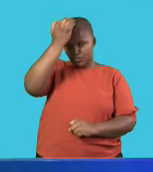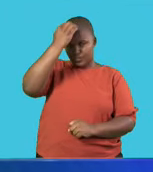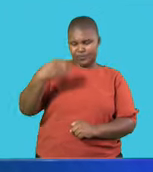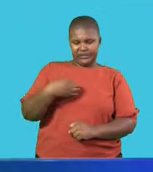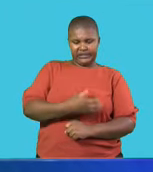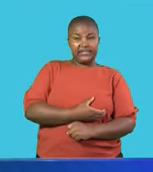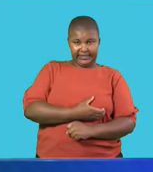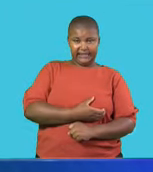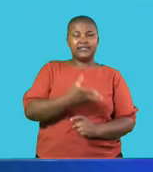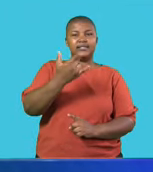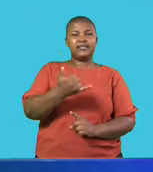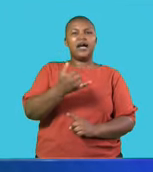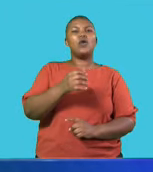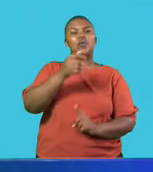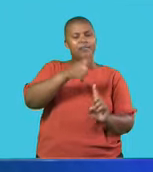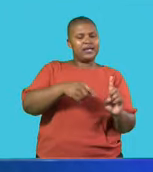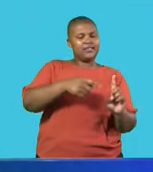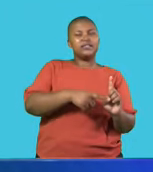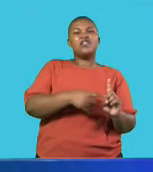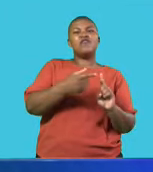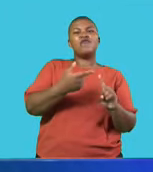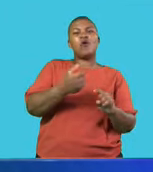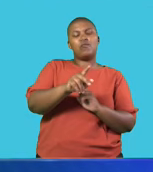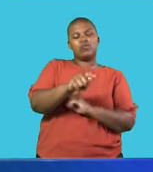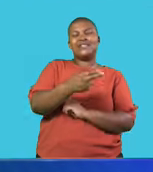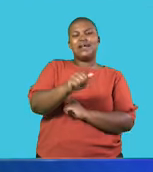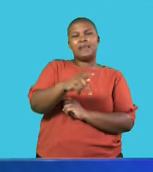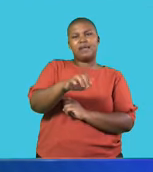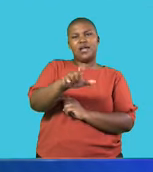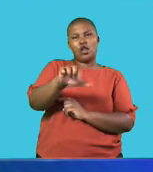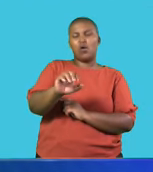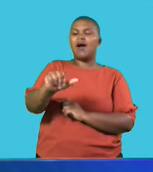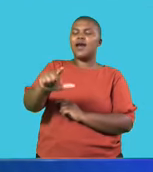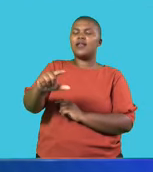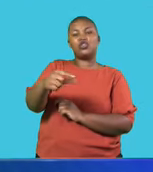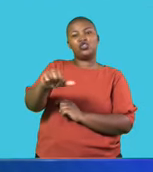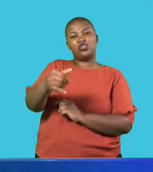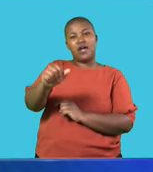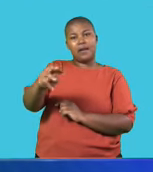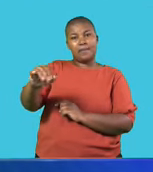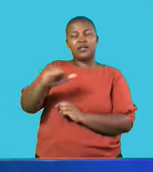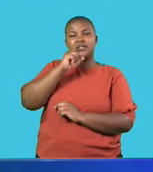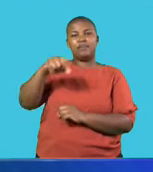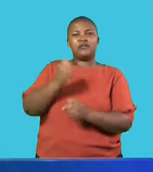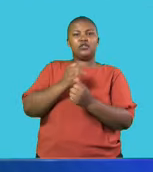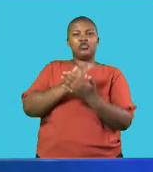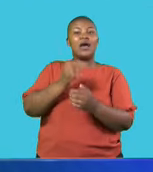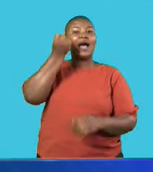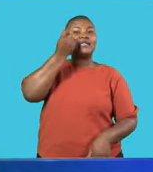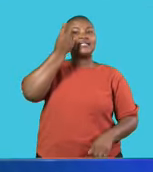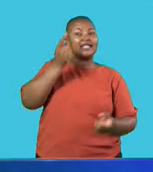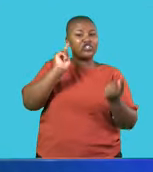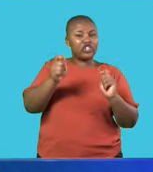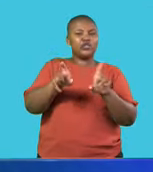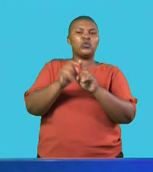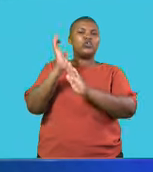Owayesakuba ngusodolophu waseGoli nelungu le-Aljama uThapelo Ahmad uthi kubalulekile ukuqonda inguqu yemeko yezopolitiko yeli lizwe ngaphambili